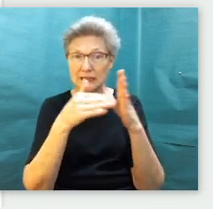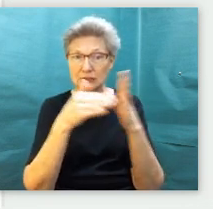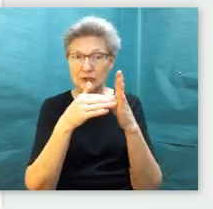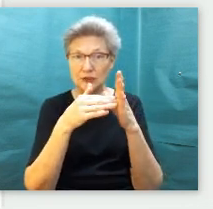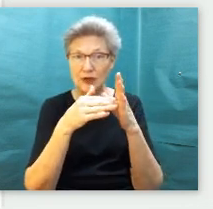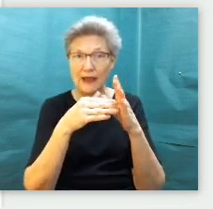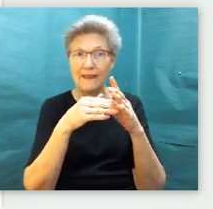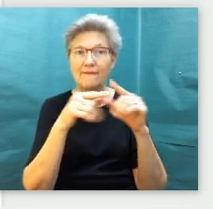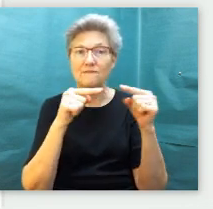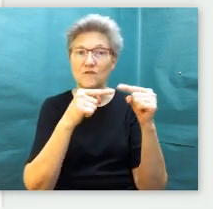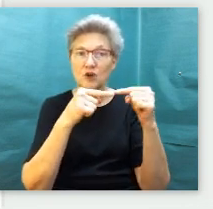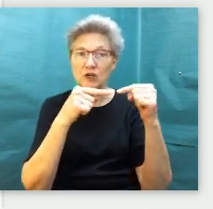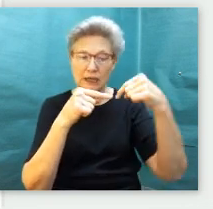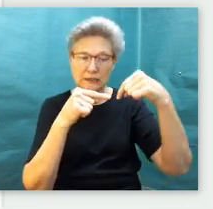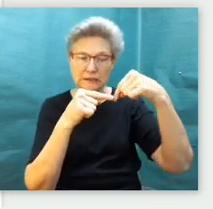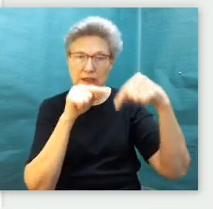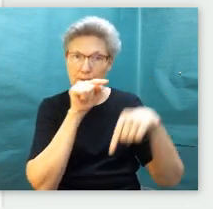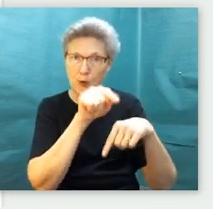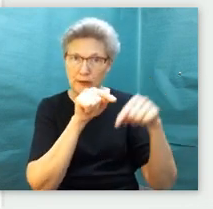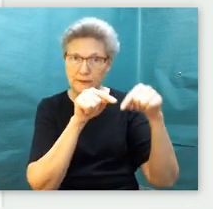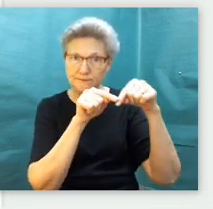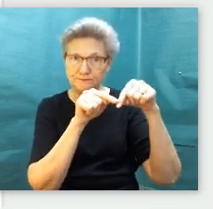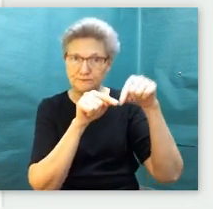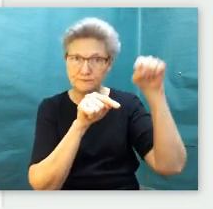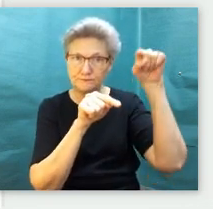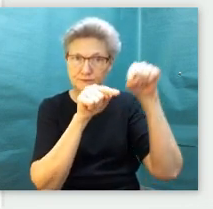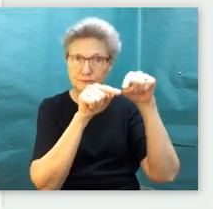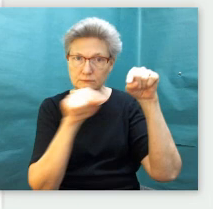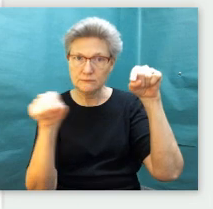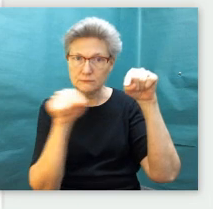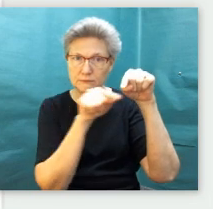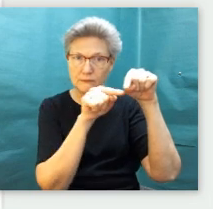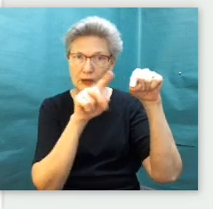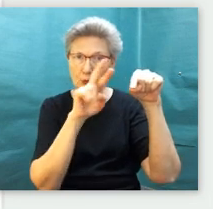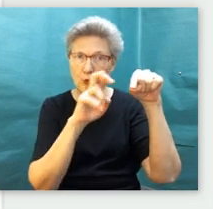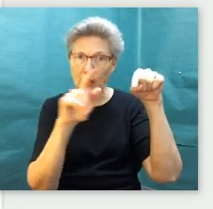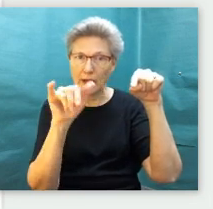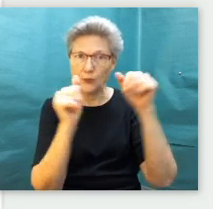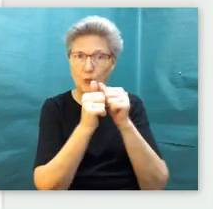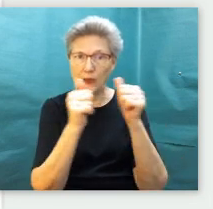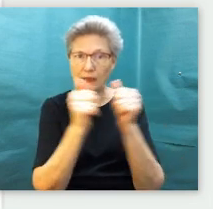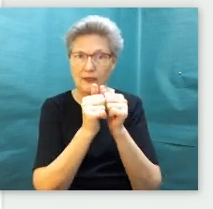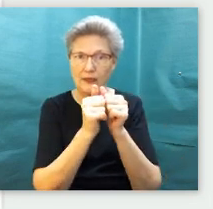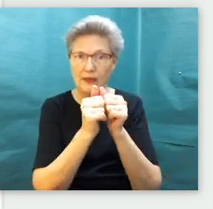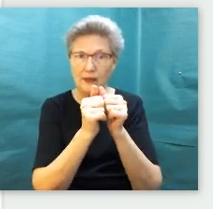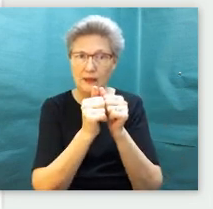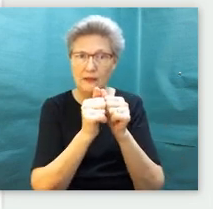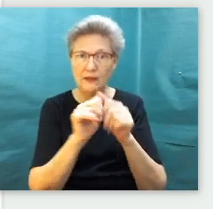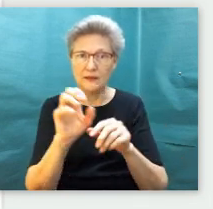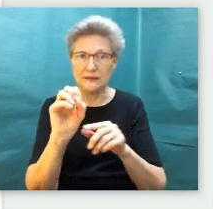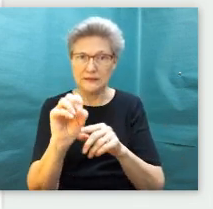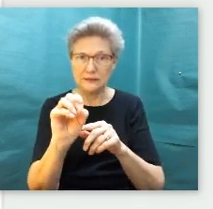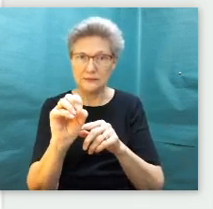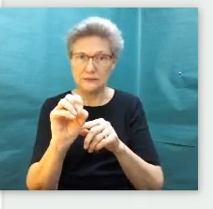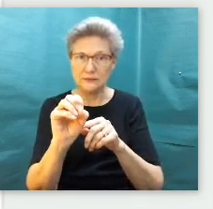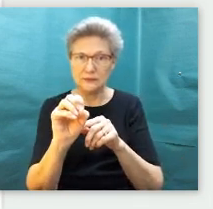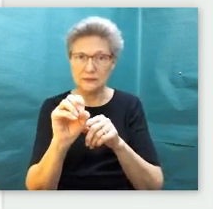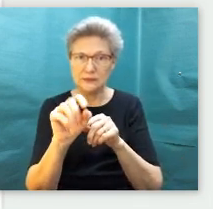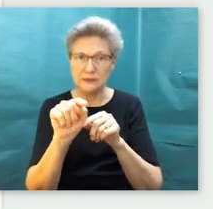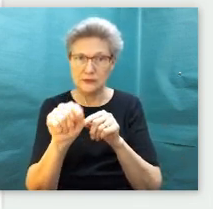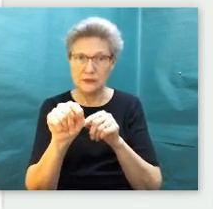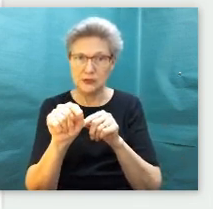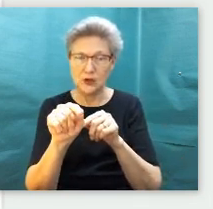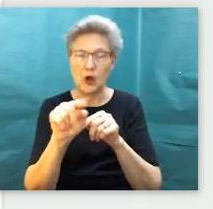the vertex, as well as my ray with the 0. So